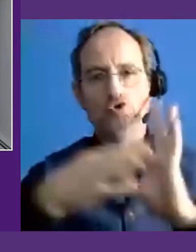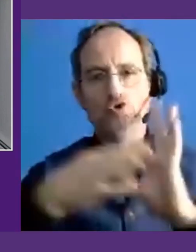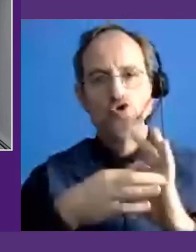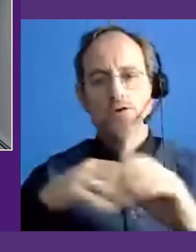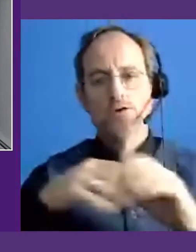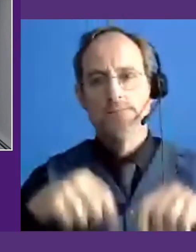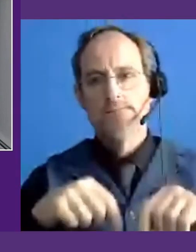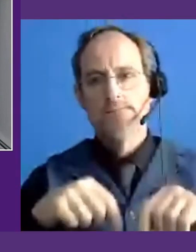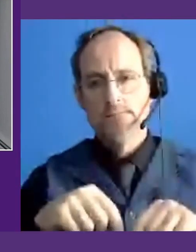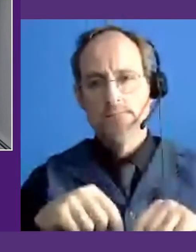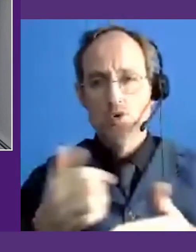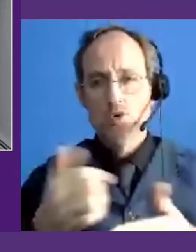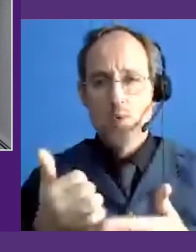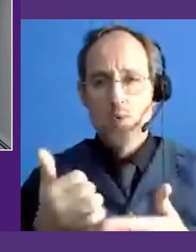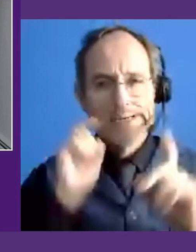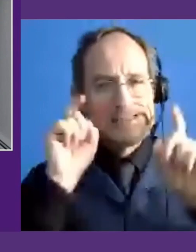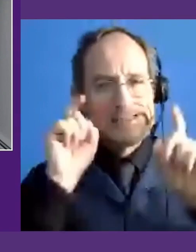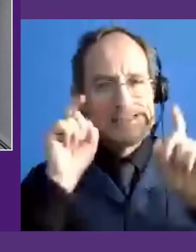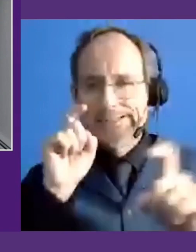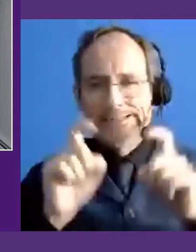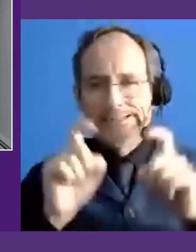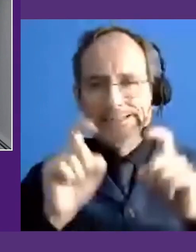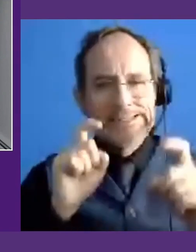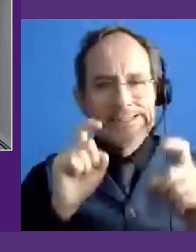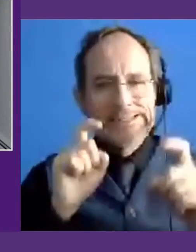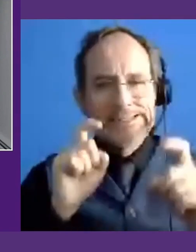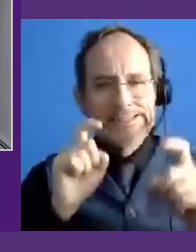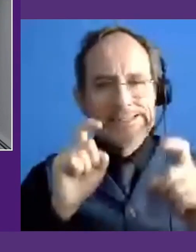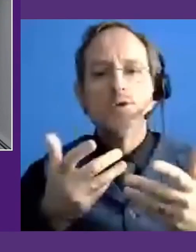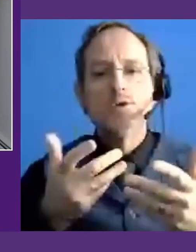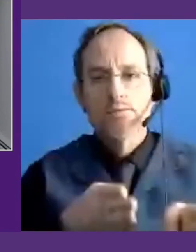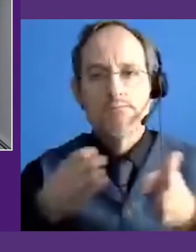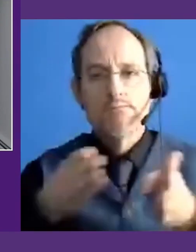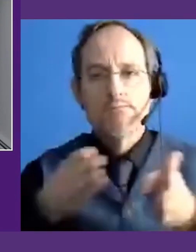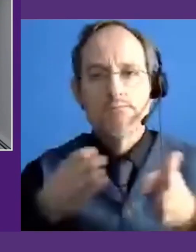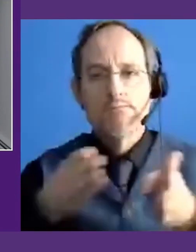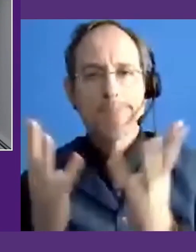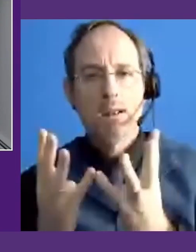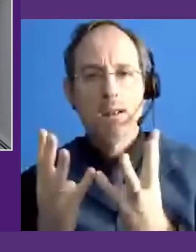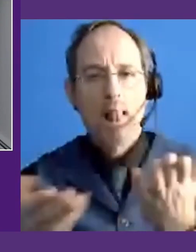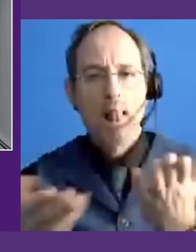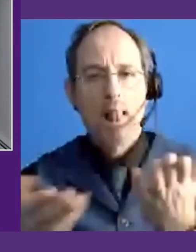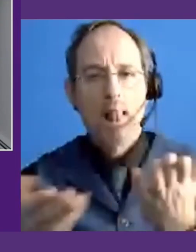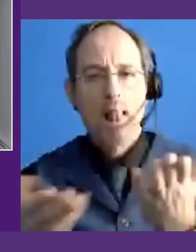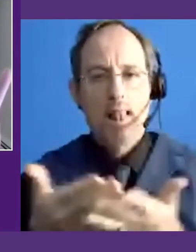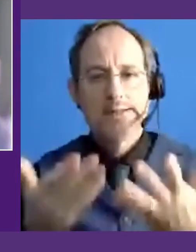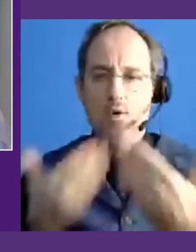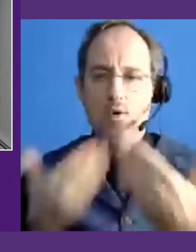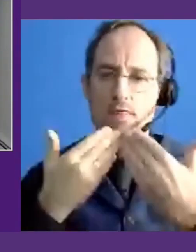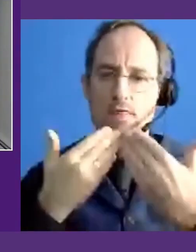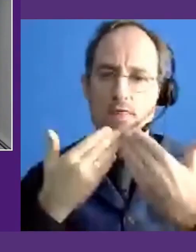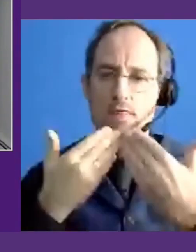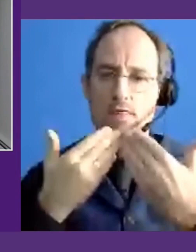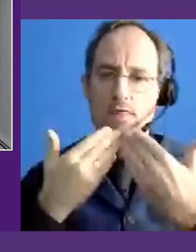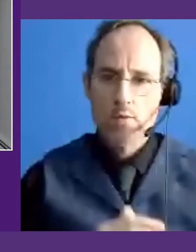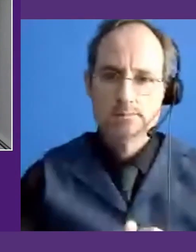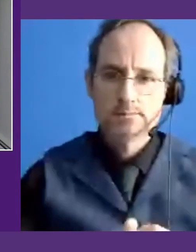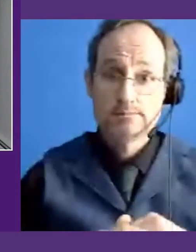panel. So thank you, and take care. Great evening, everyone. And thank you, Mark.